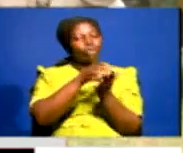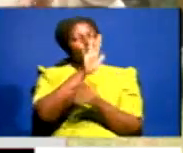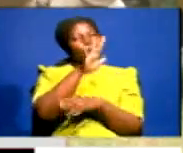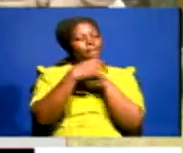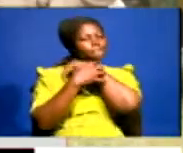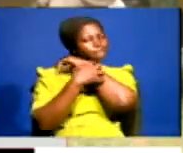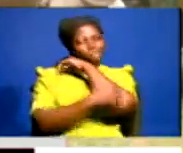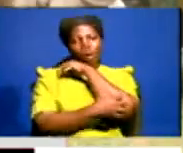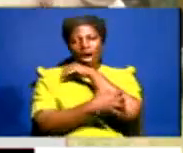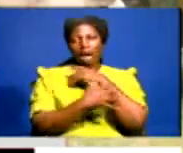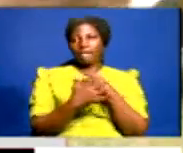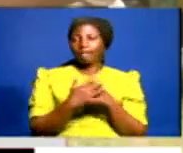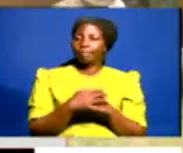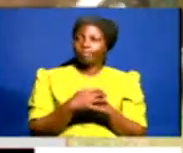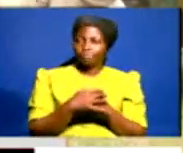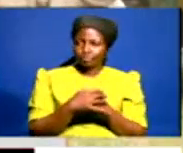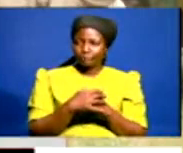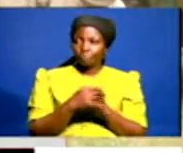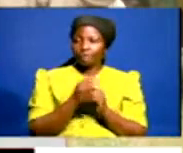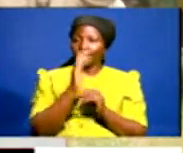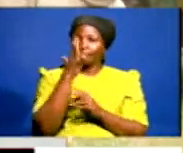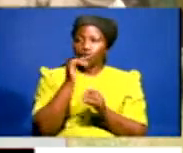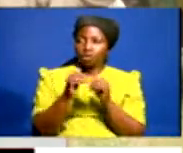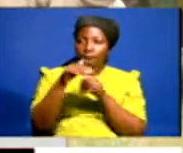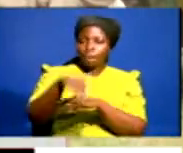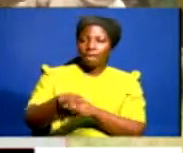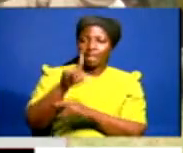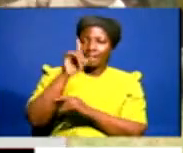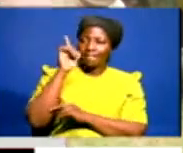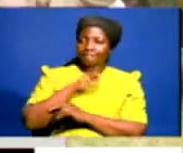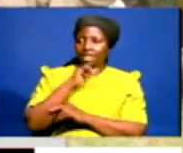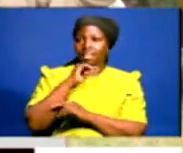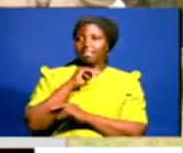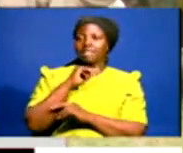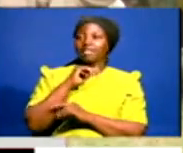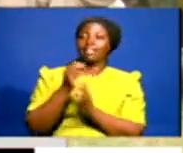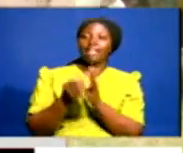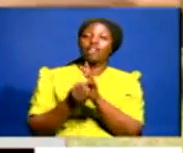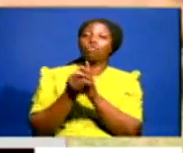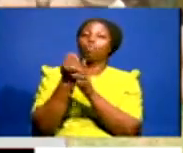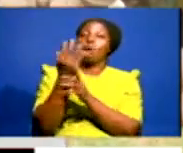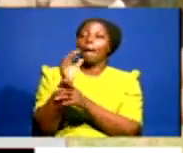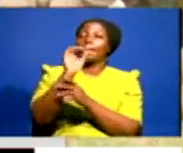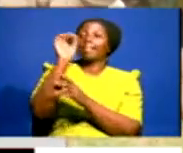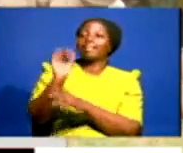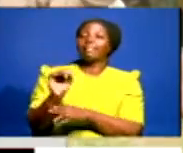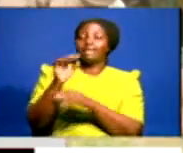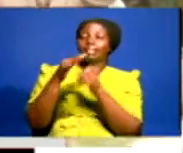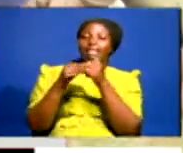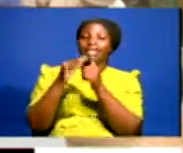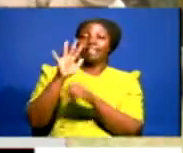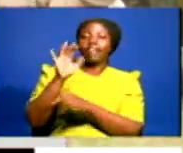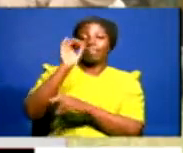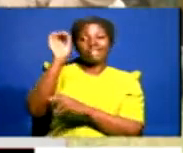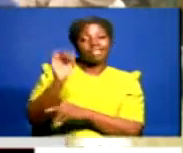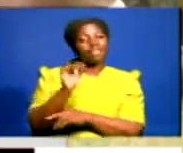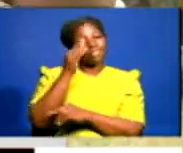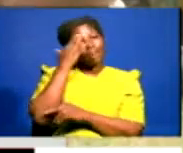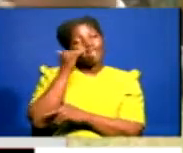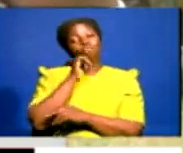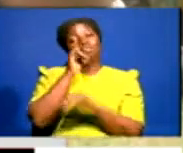zinapandwa, the survival rate yenye governor amesema ni 95%, kwa sababu hakuna haja ya kupanda miti halafu